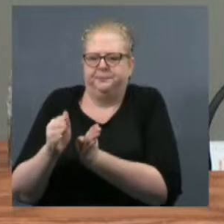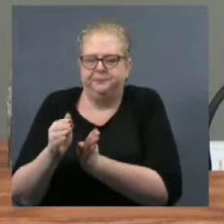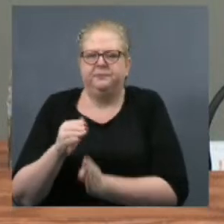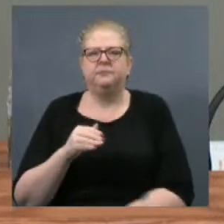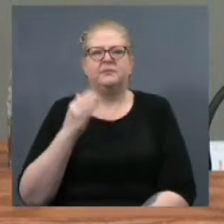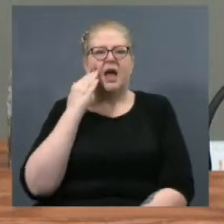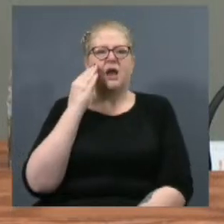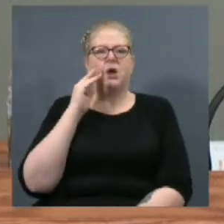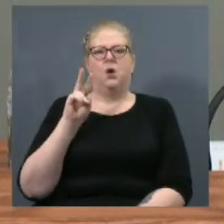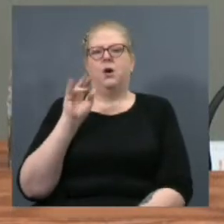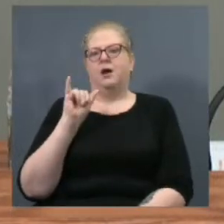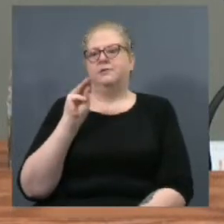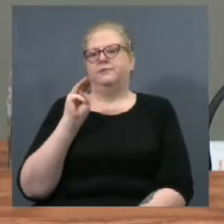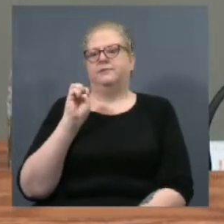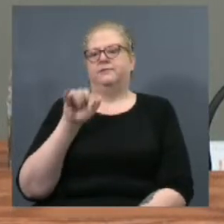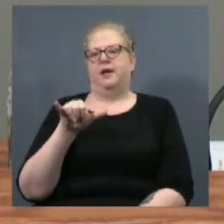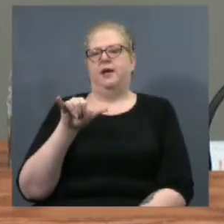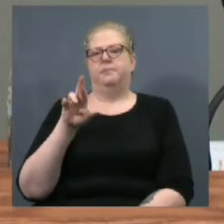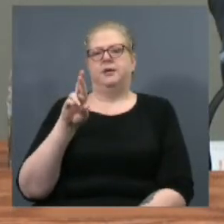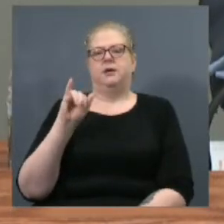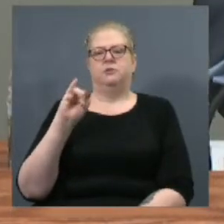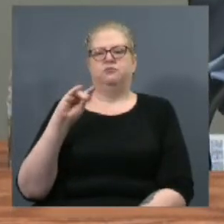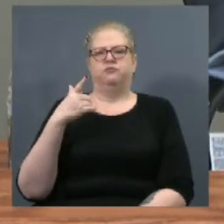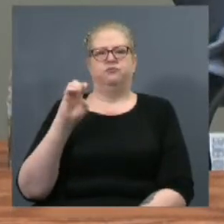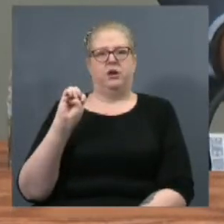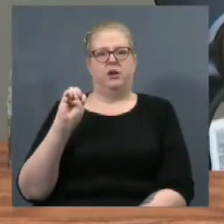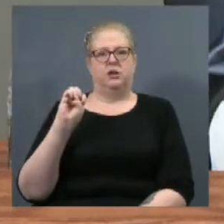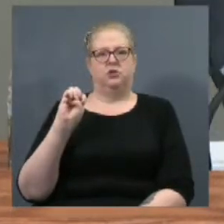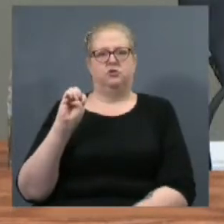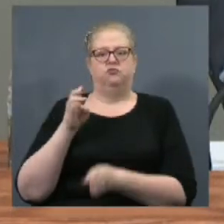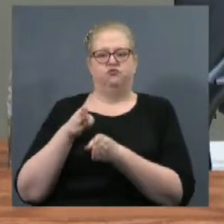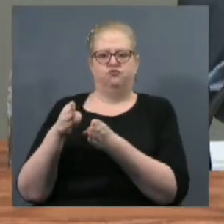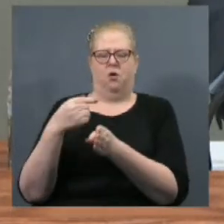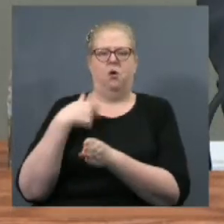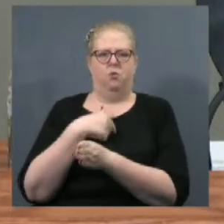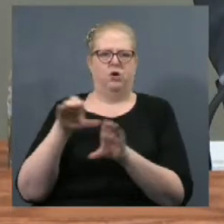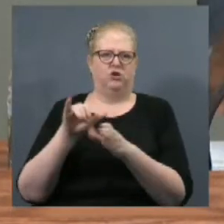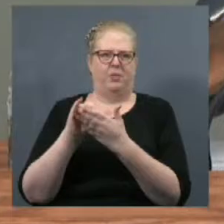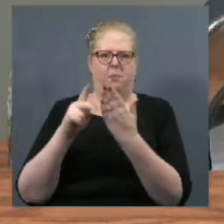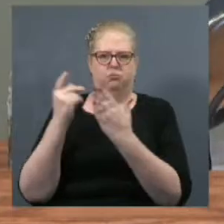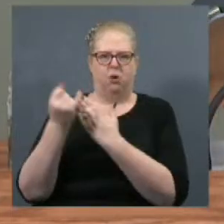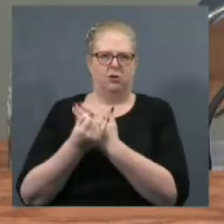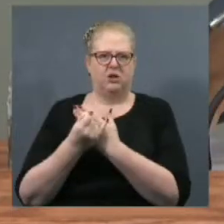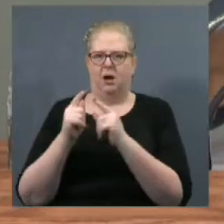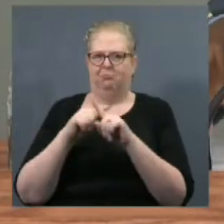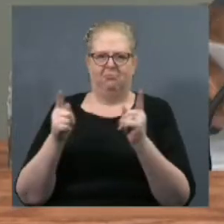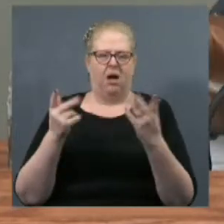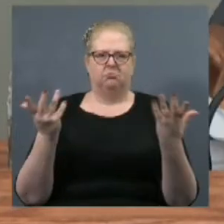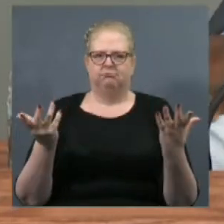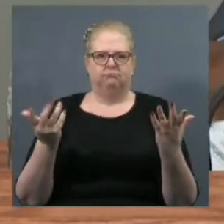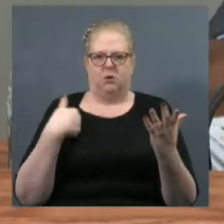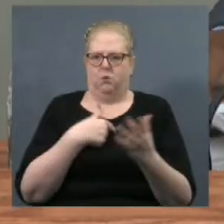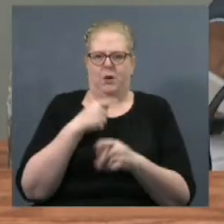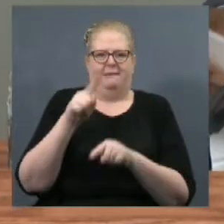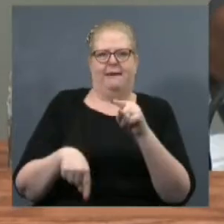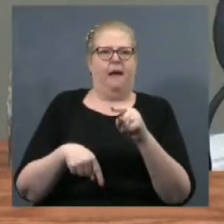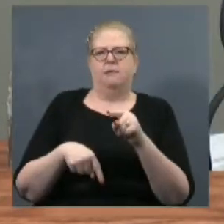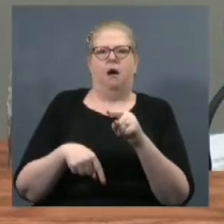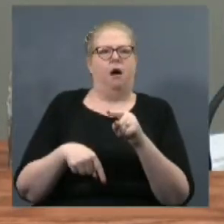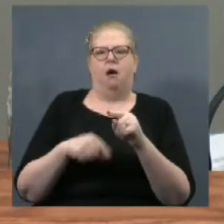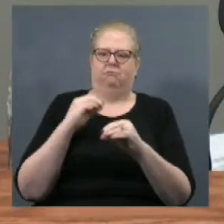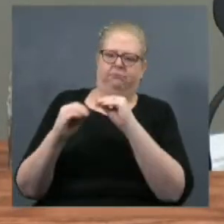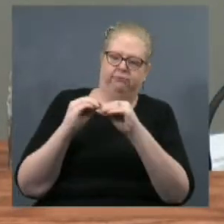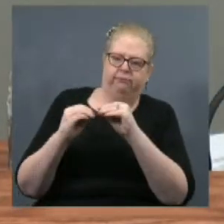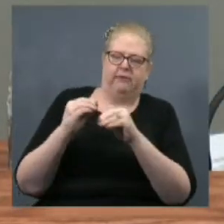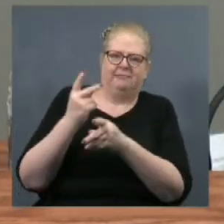doing a project down there, and we can't take care of the entire street. I